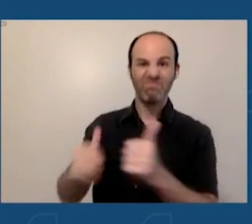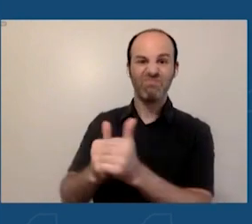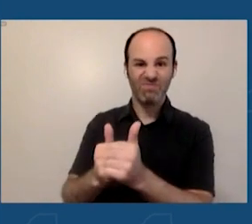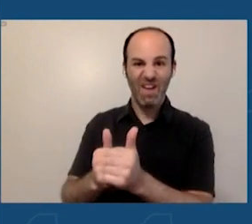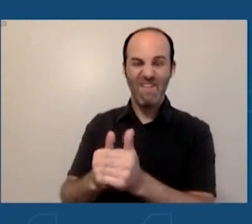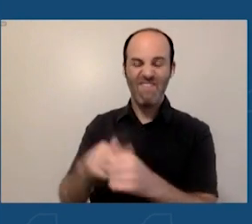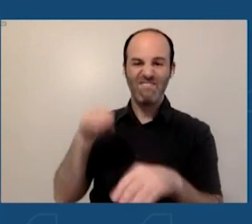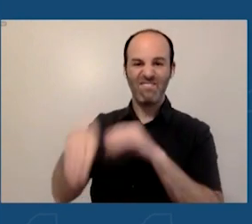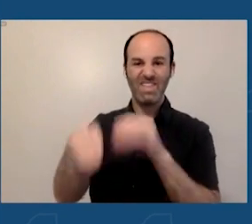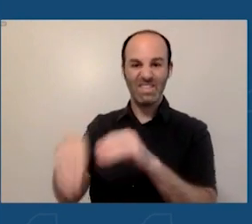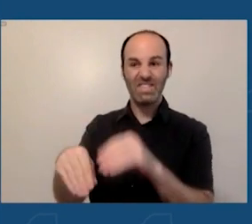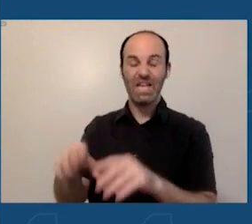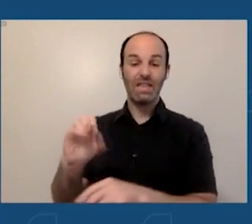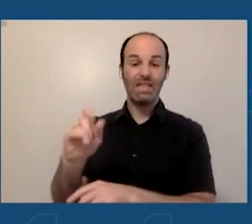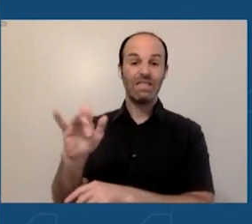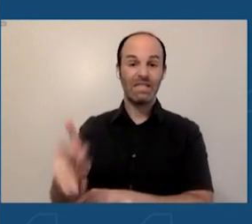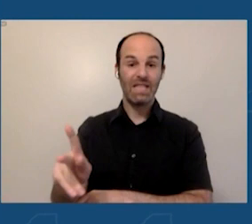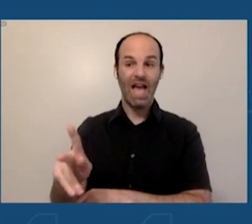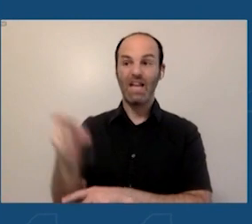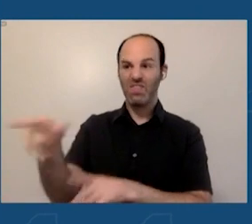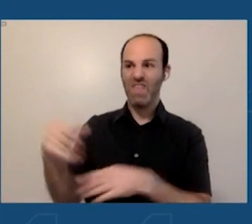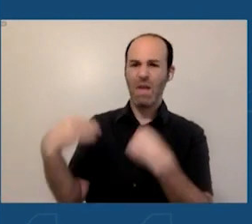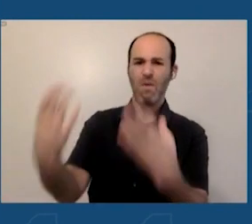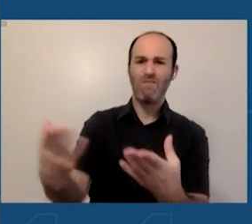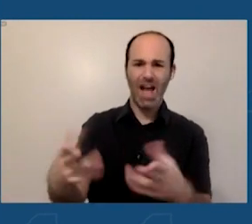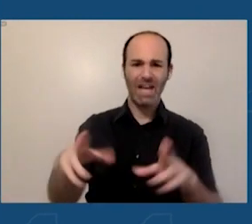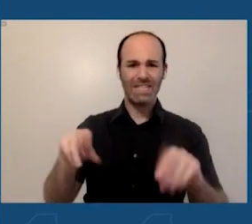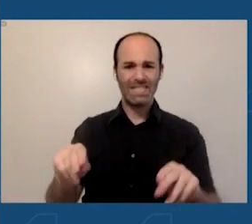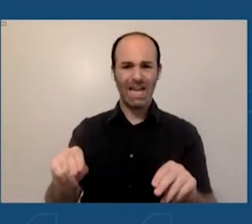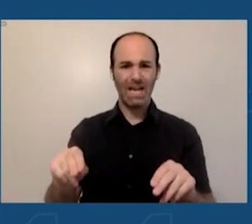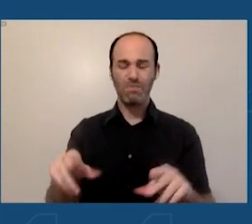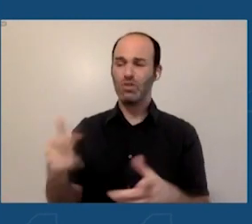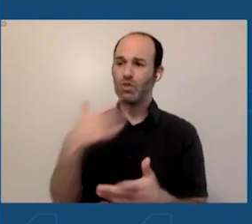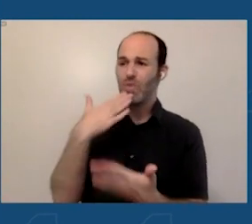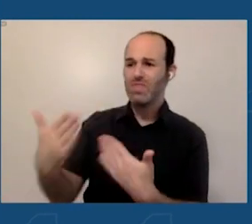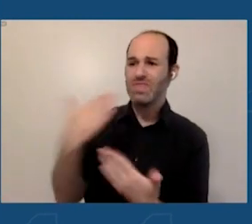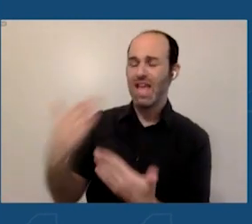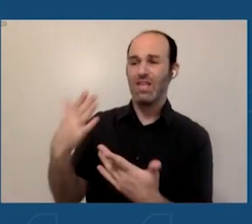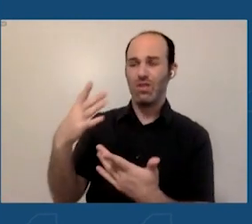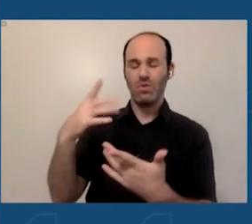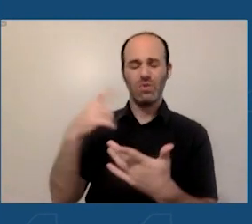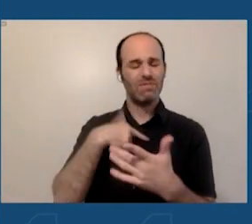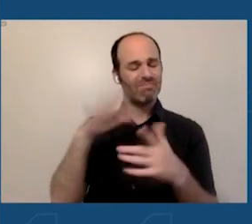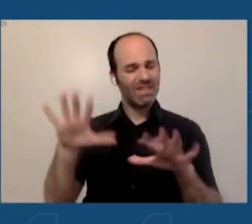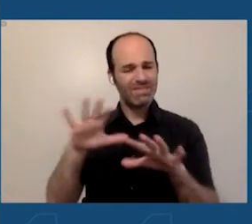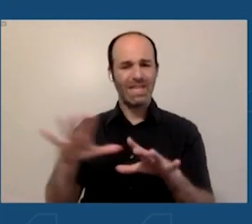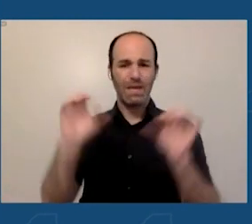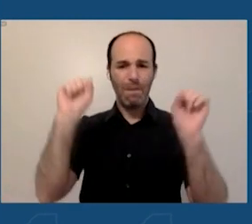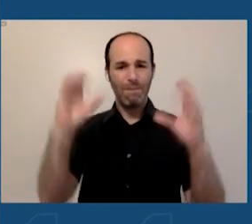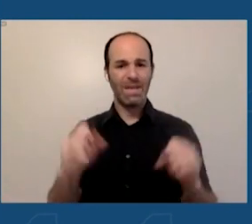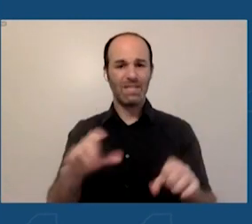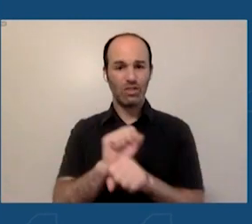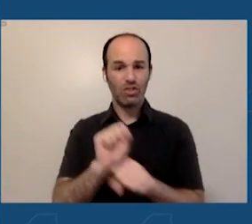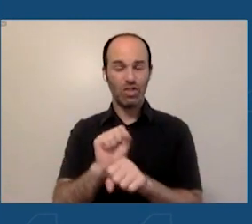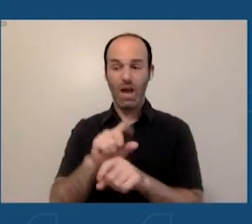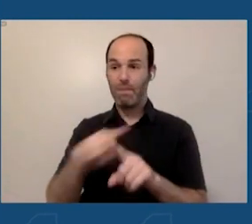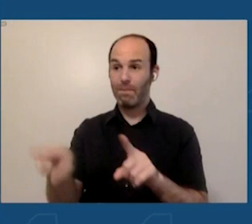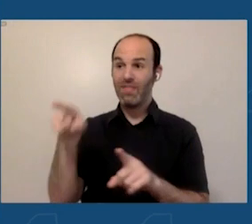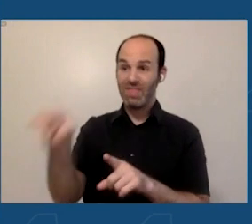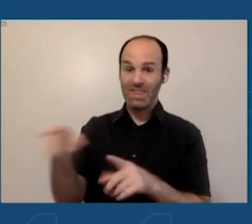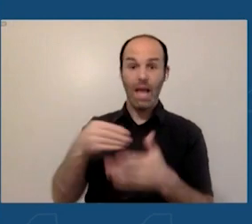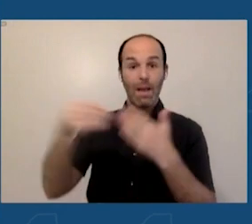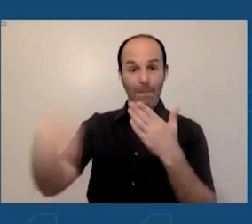to our diaper providers. They've done an immense job, an incredible job. But even they buy these diapers in